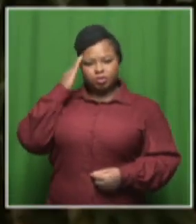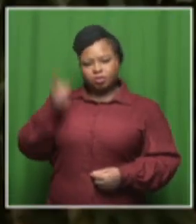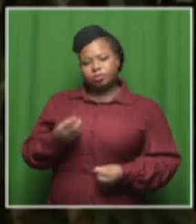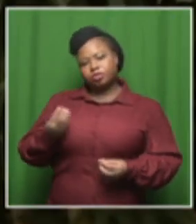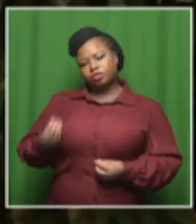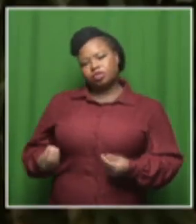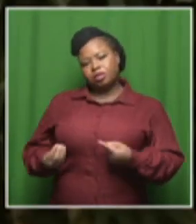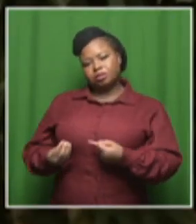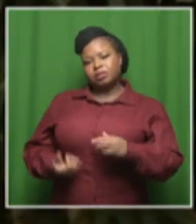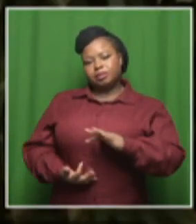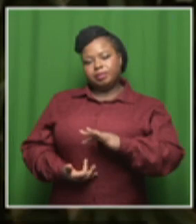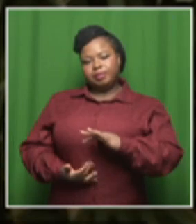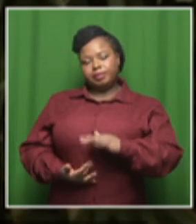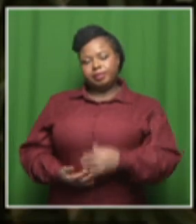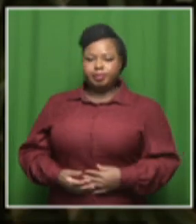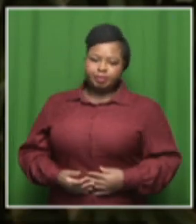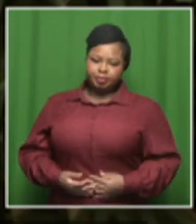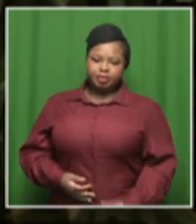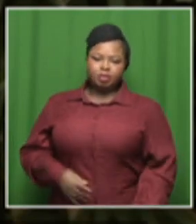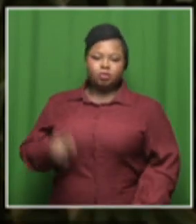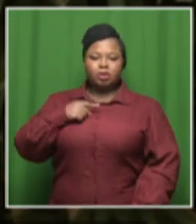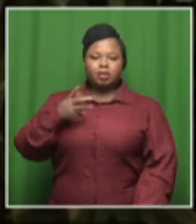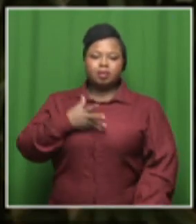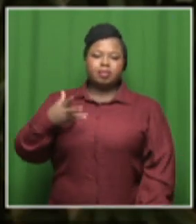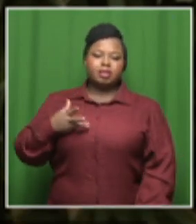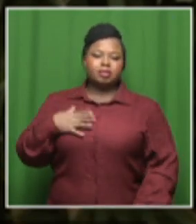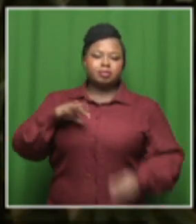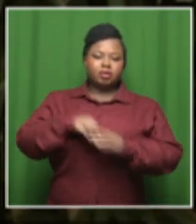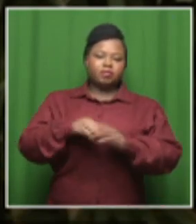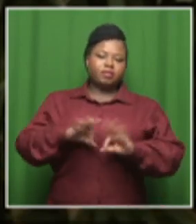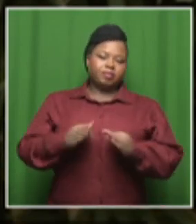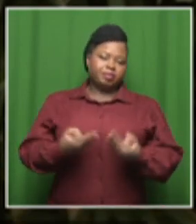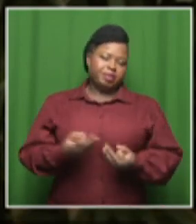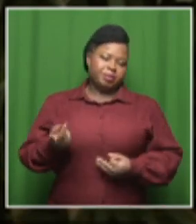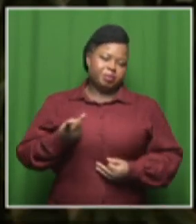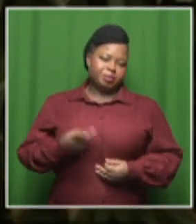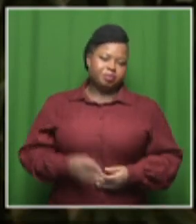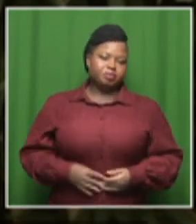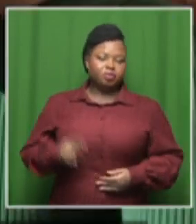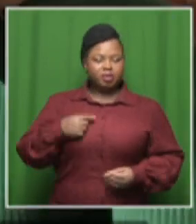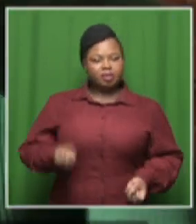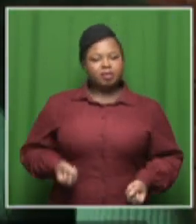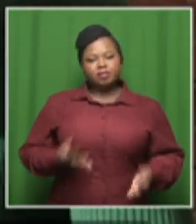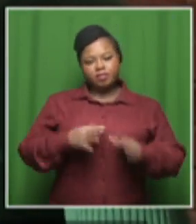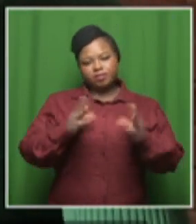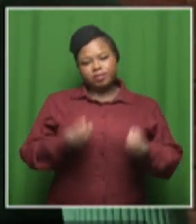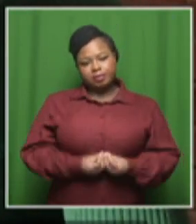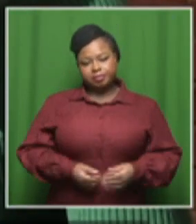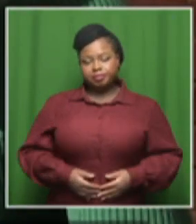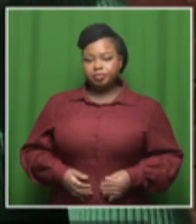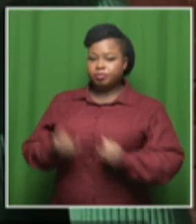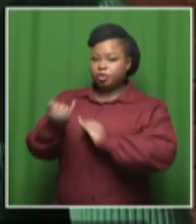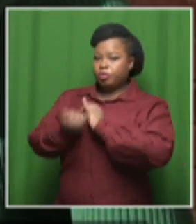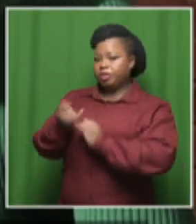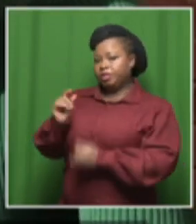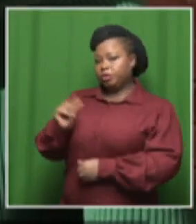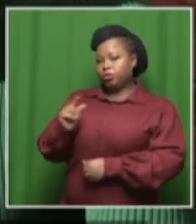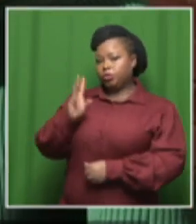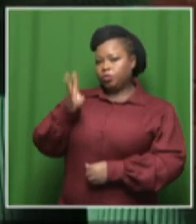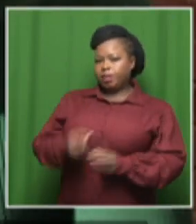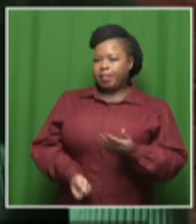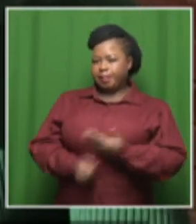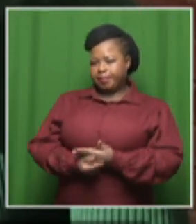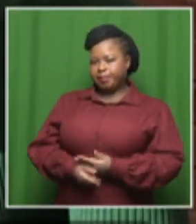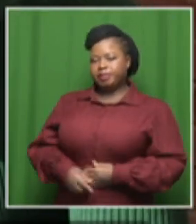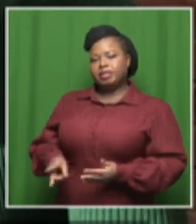their child's like passion, you know. That's why the moms are part of the family too, because they give everything. So the competition is obviously coming up,